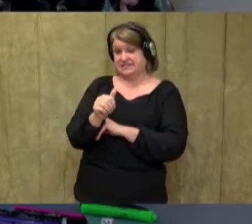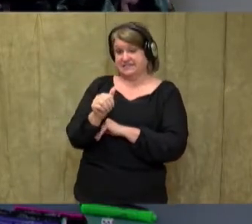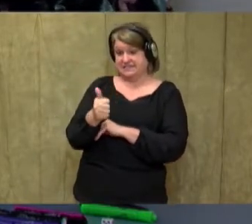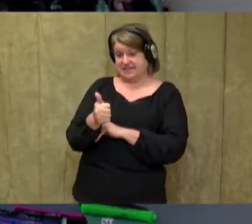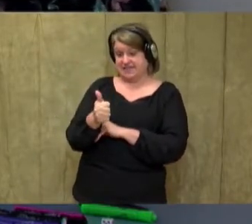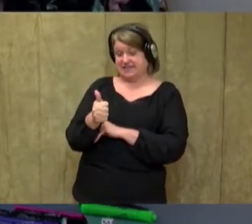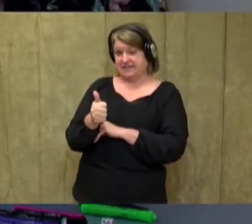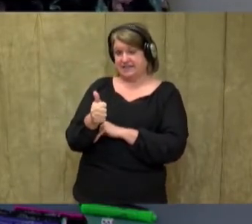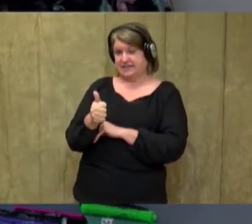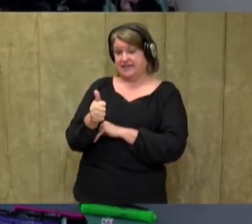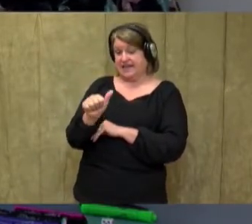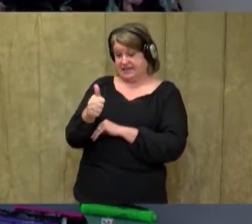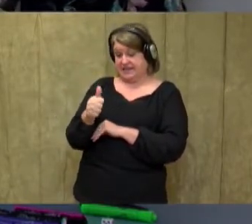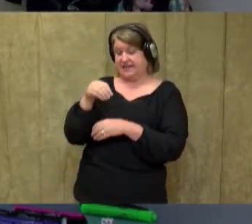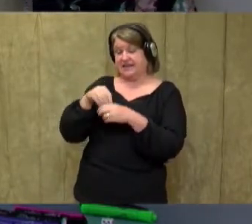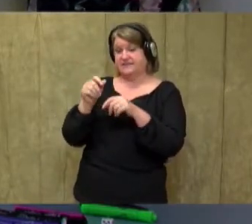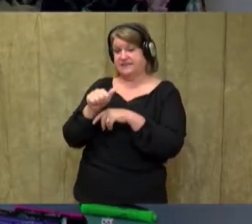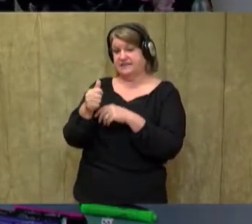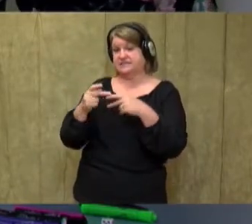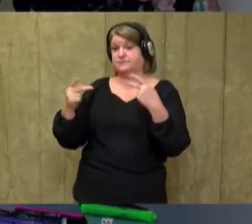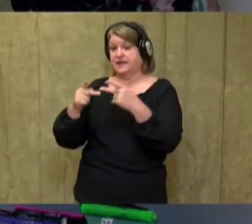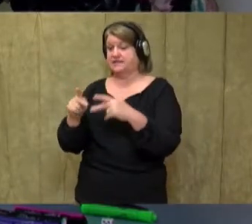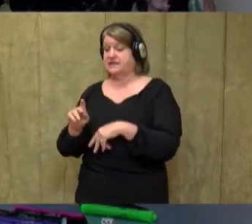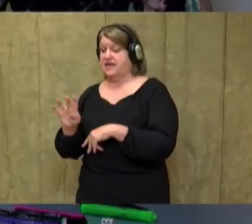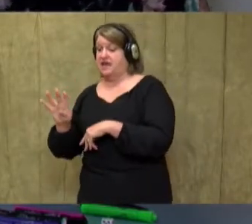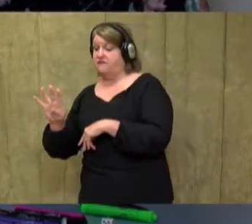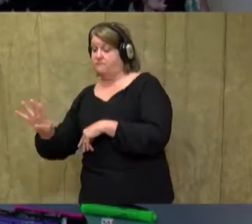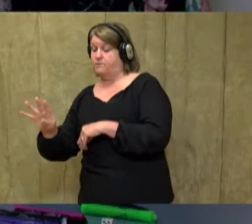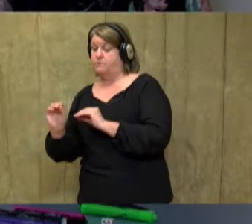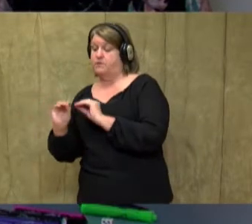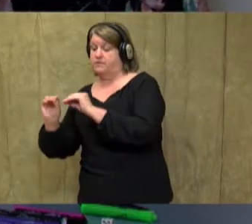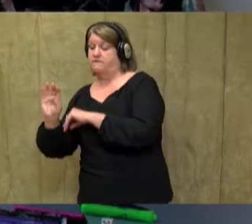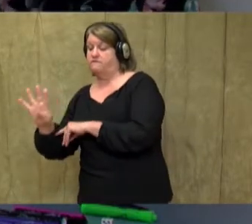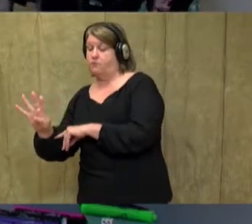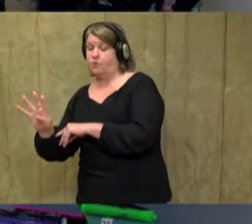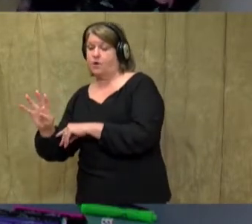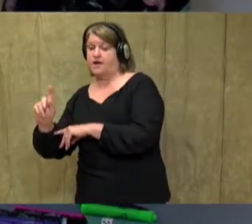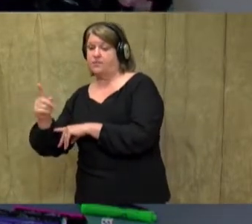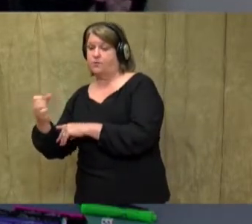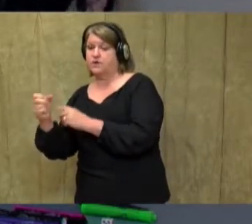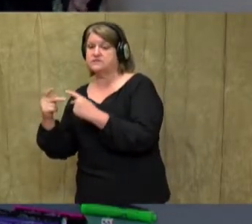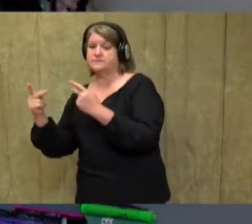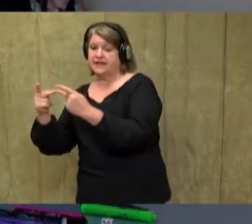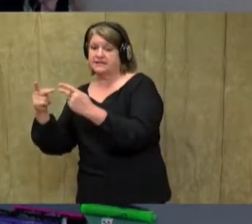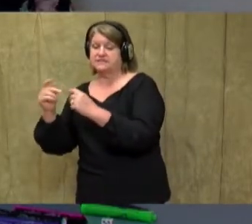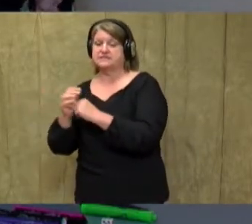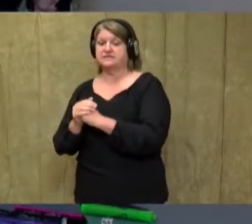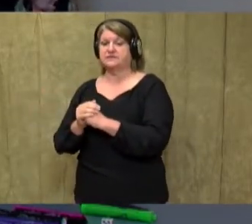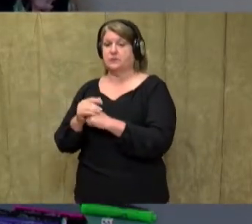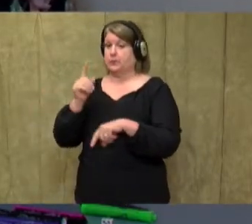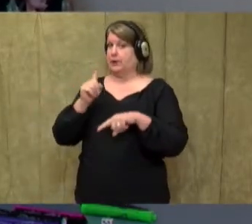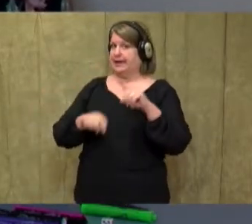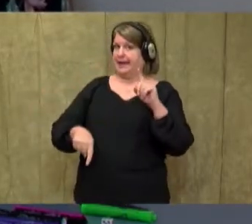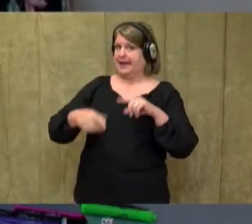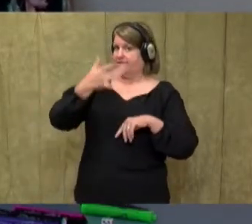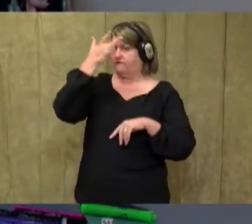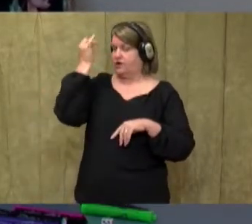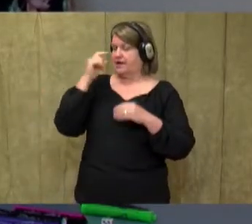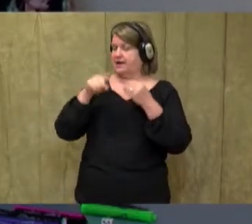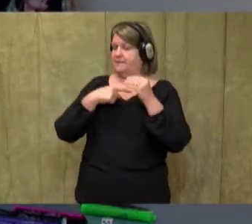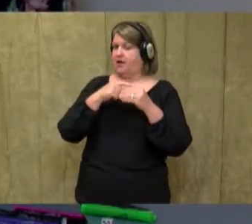ones place, I mean the tens place, and 4 in the ones place. We can't forget about our